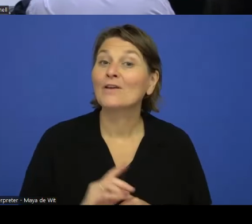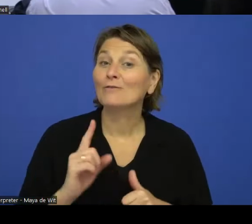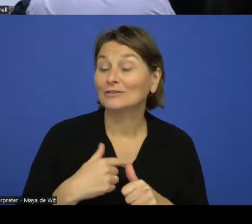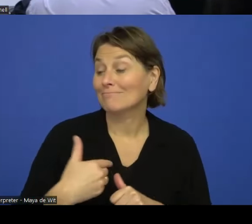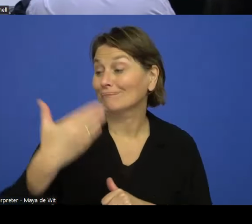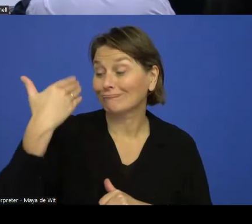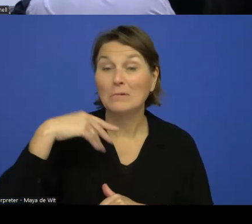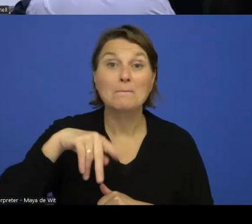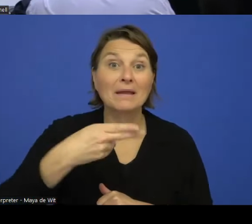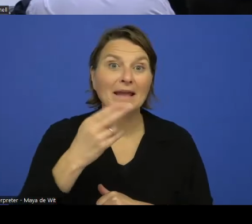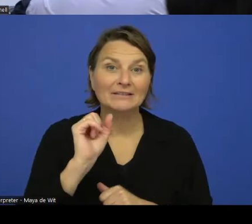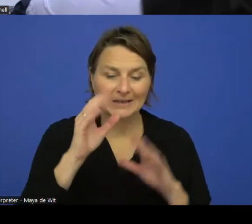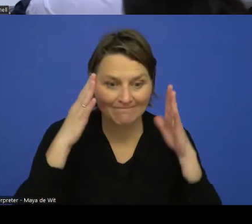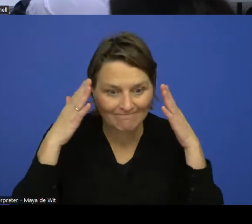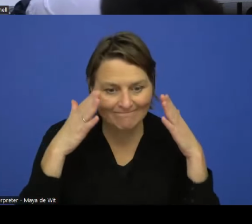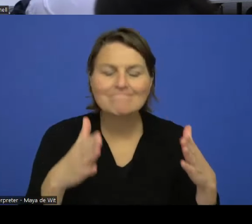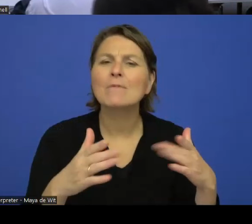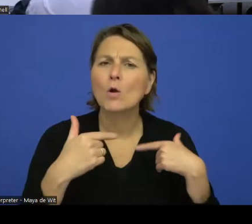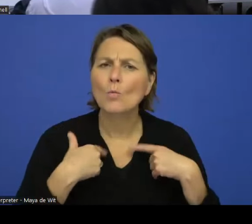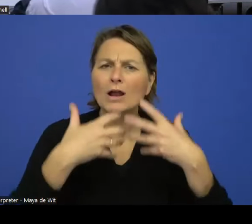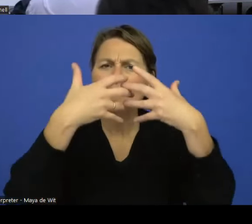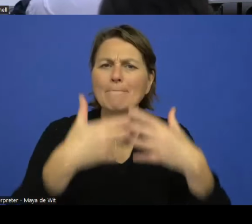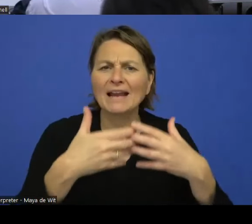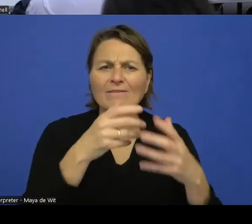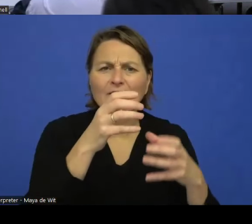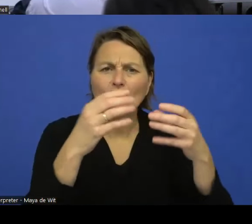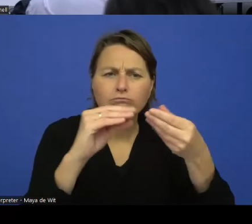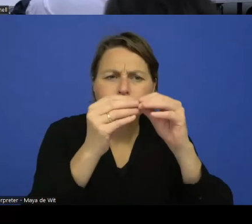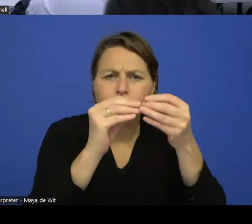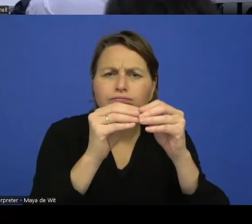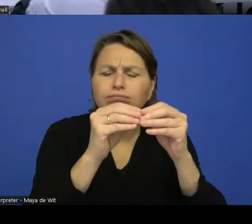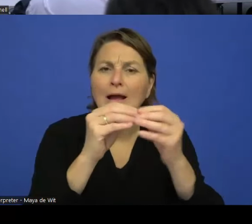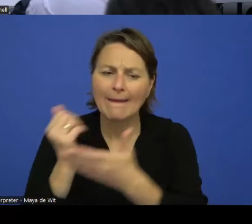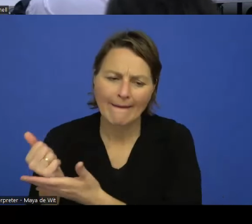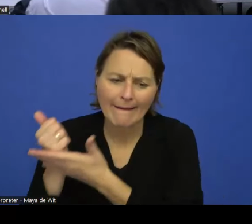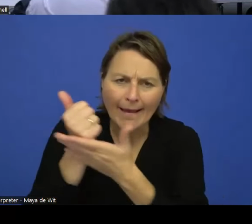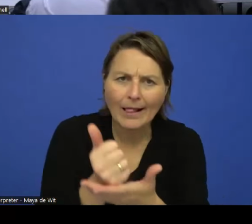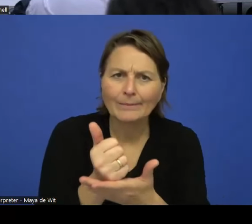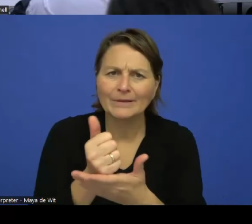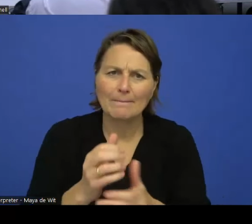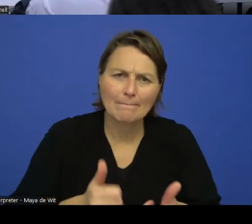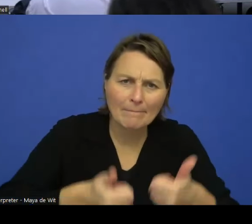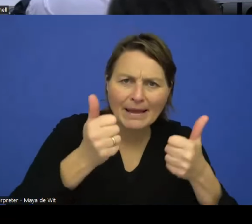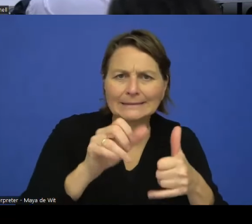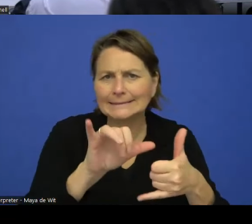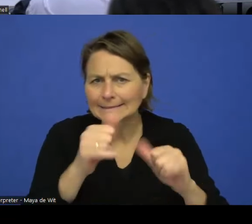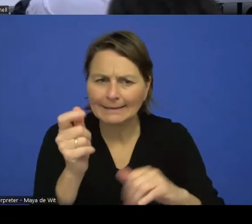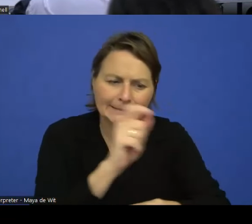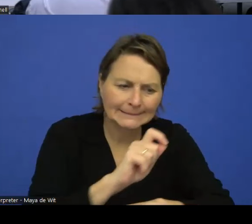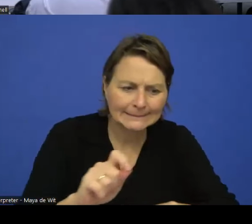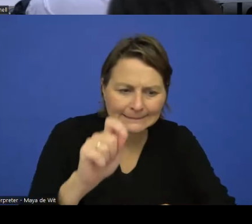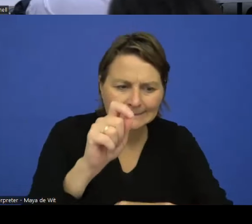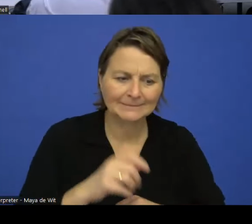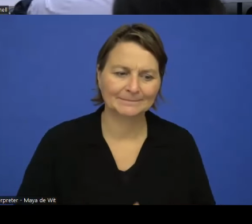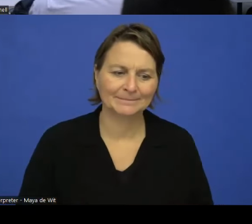all about design for manufacture. How do you help designers make products that are easy to manufacture? And I very quickly got